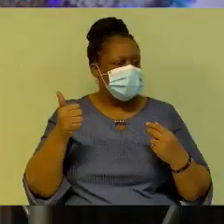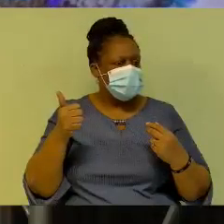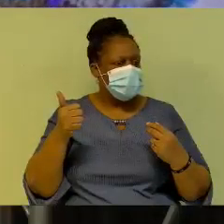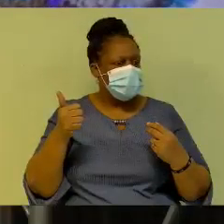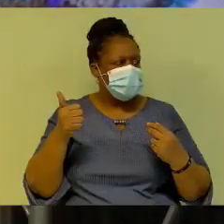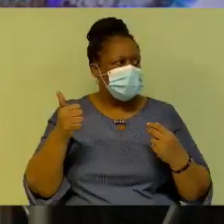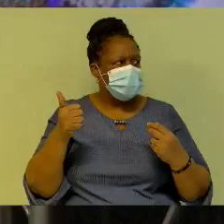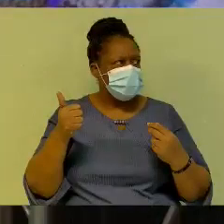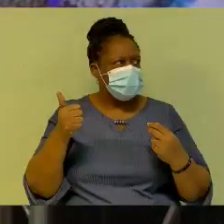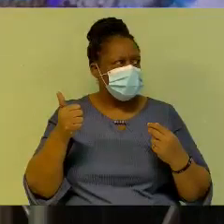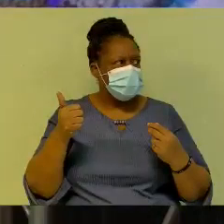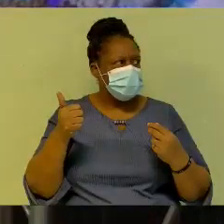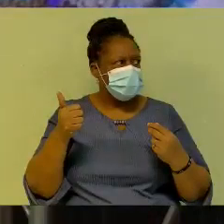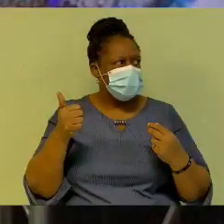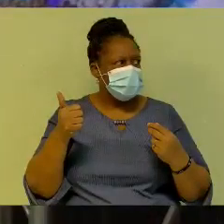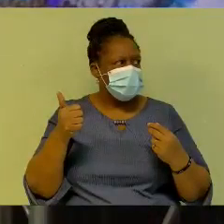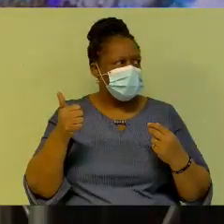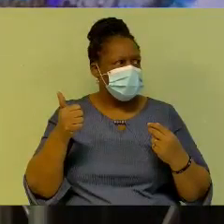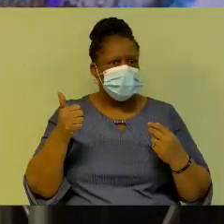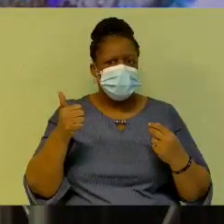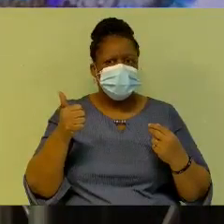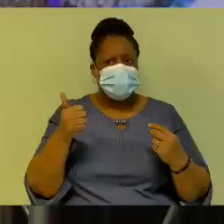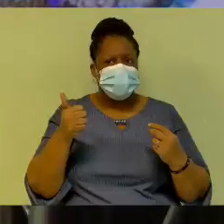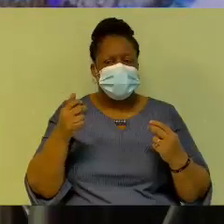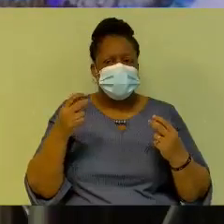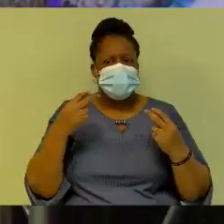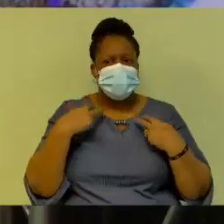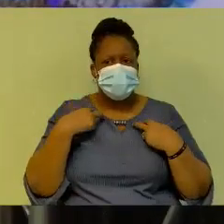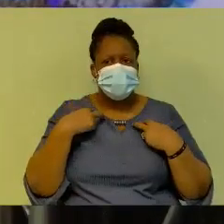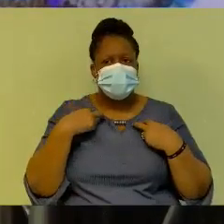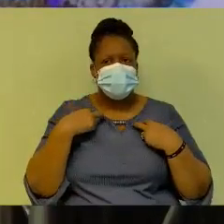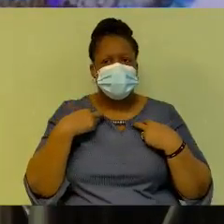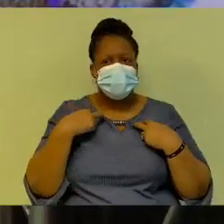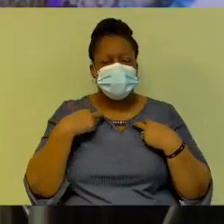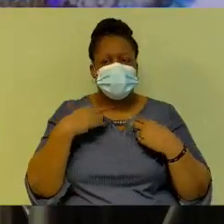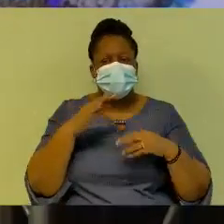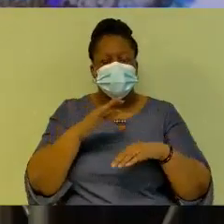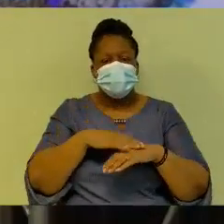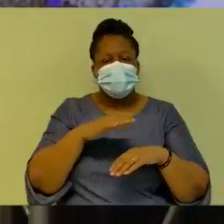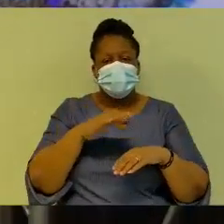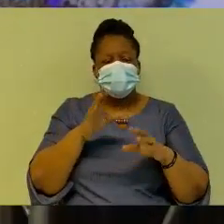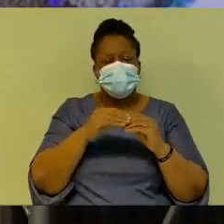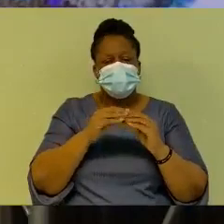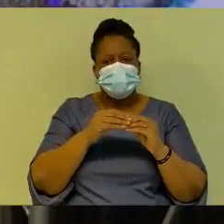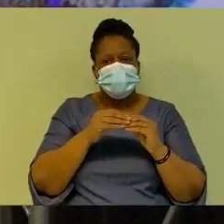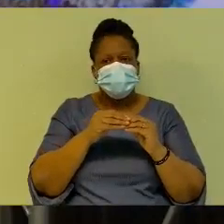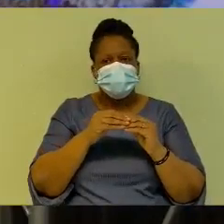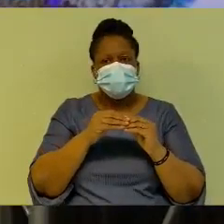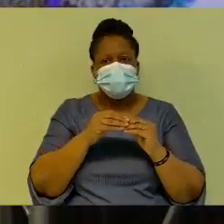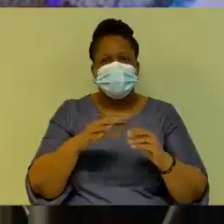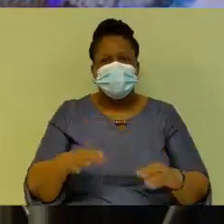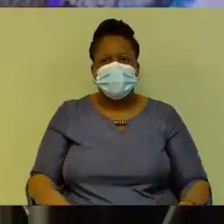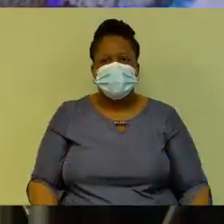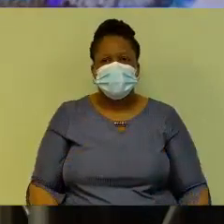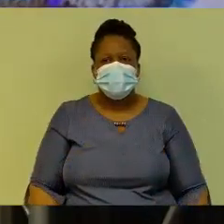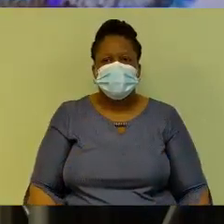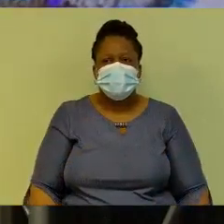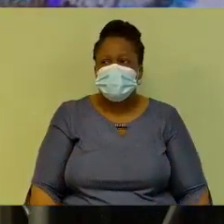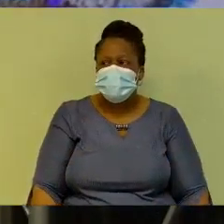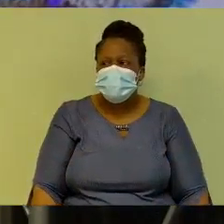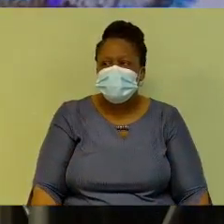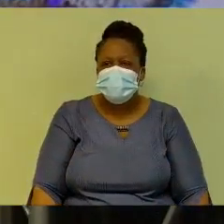a.m. If I am not mistaken, Dr. Lars would have announced that the venue for this meeting will be at